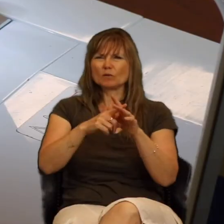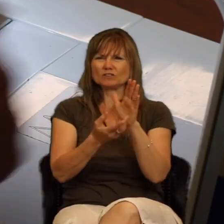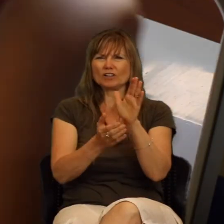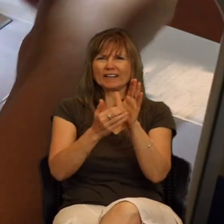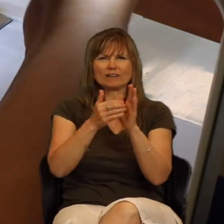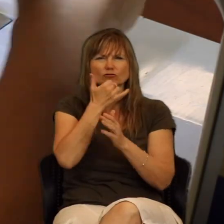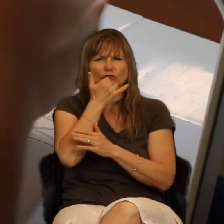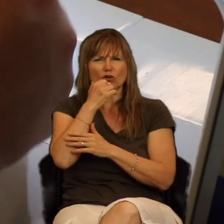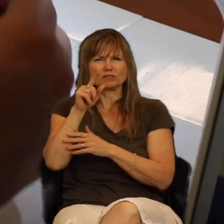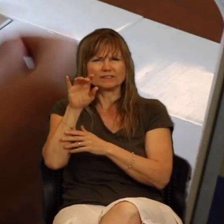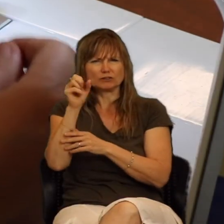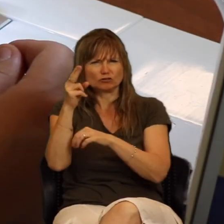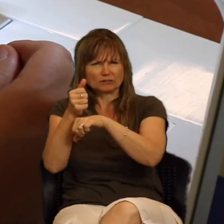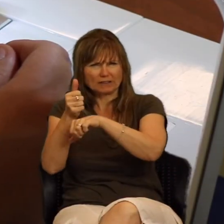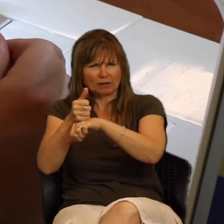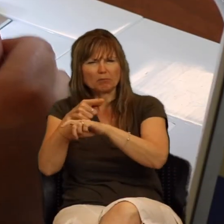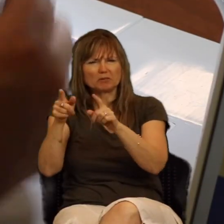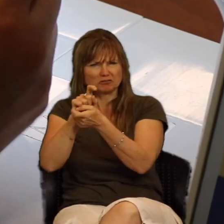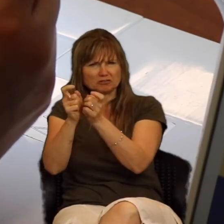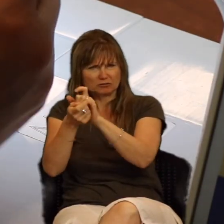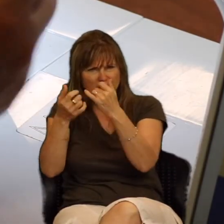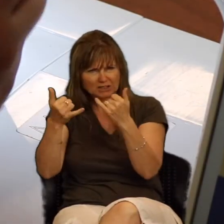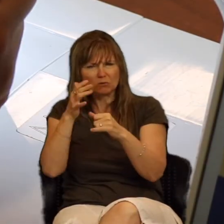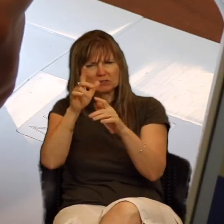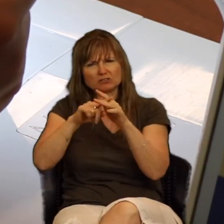The wrong stitch on.